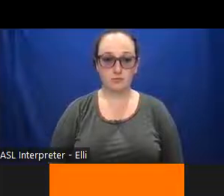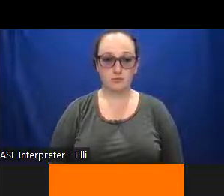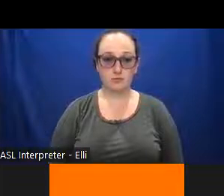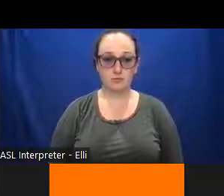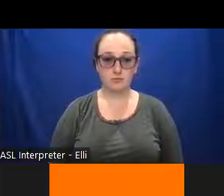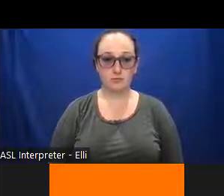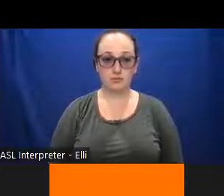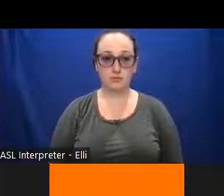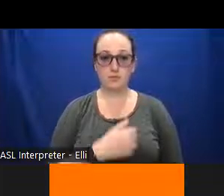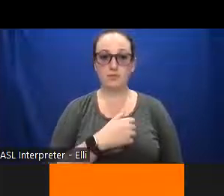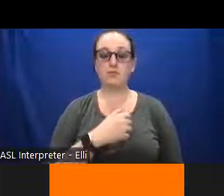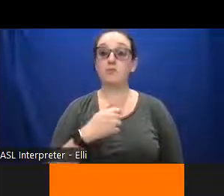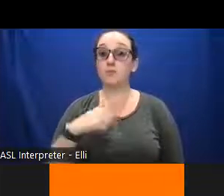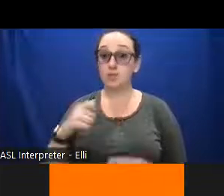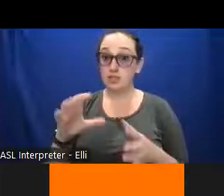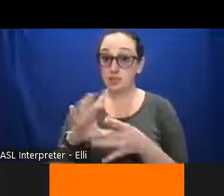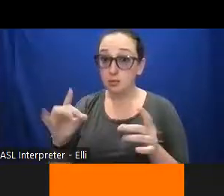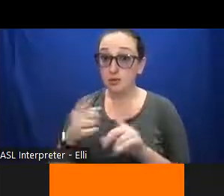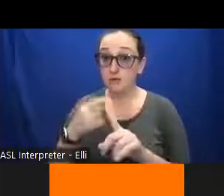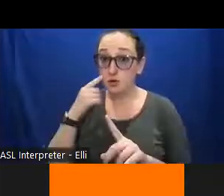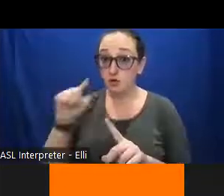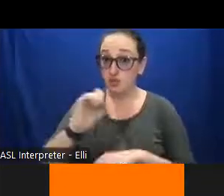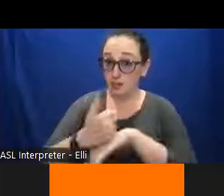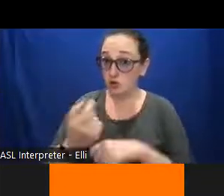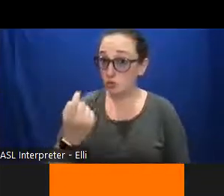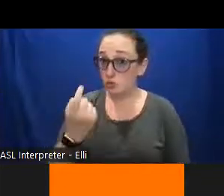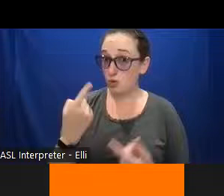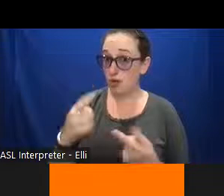We need to take a statement so we can establish what happened on Saturday night.